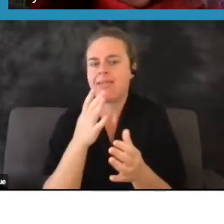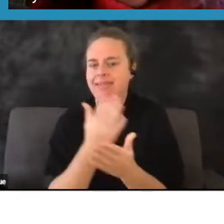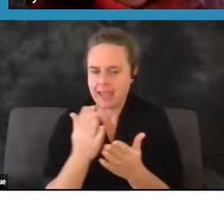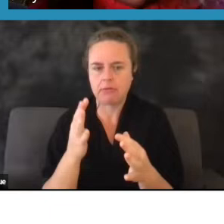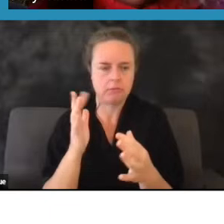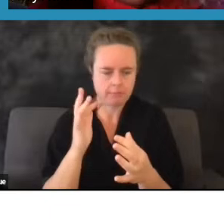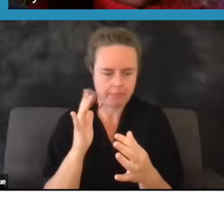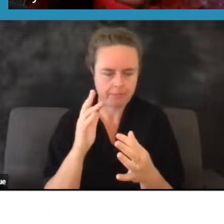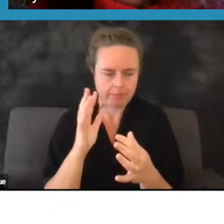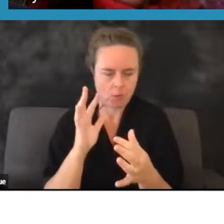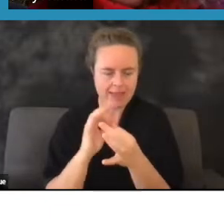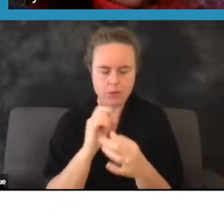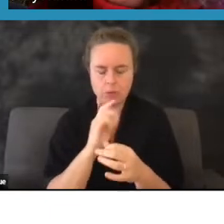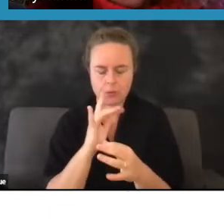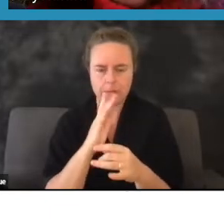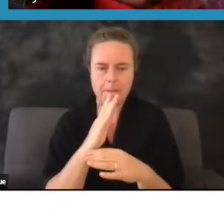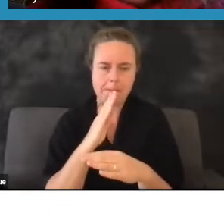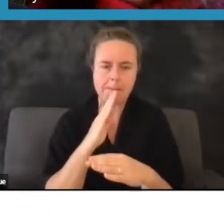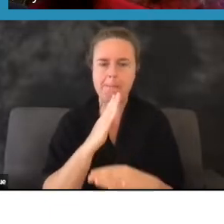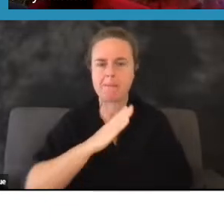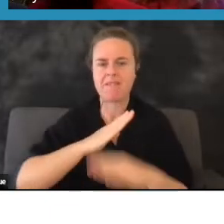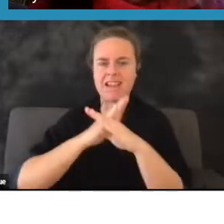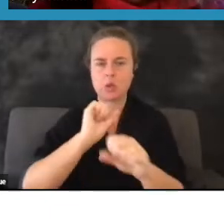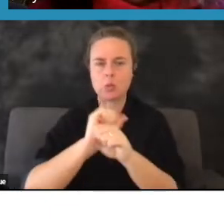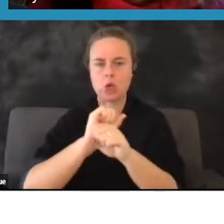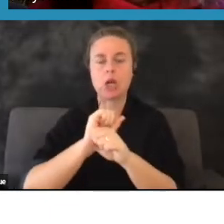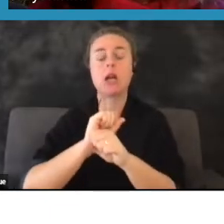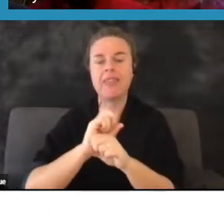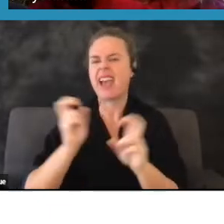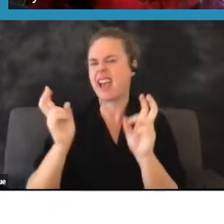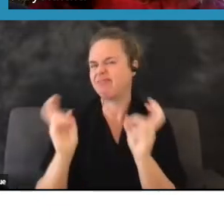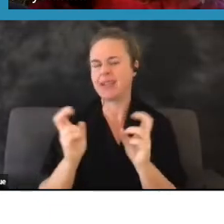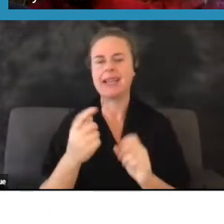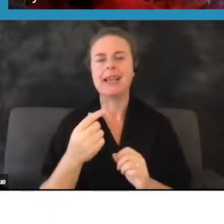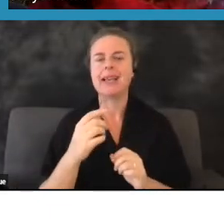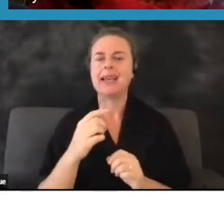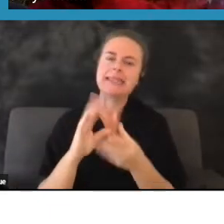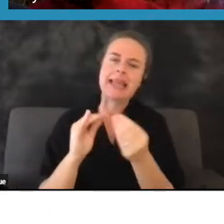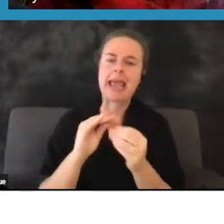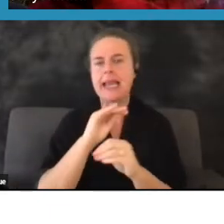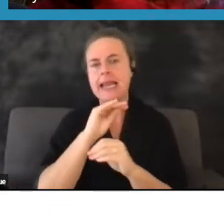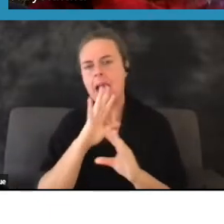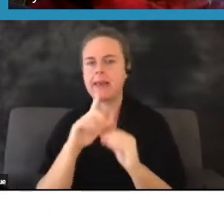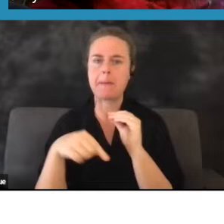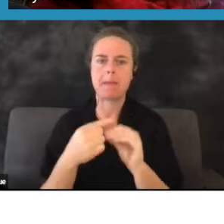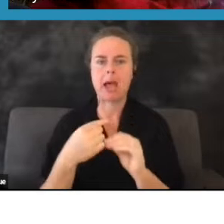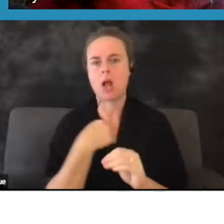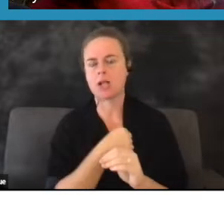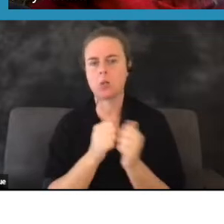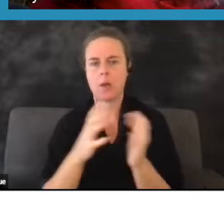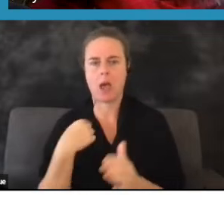it, but we say nothing about us without us. And so working with the people that you want to have